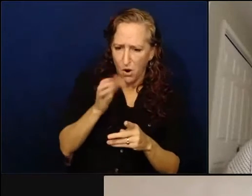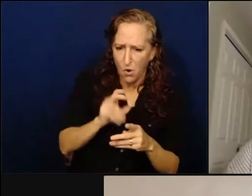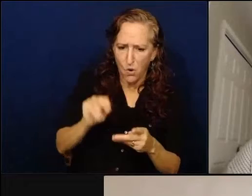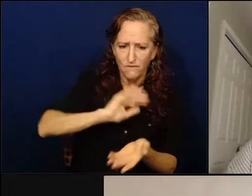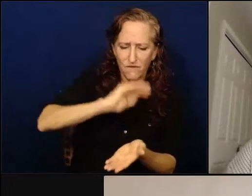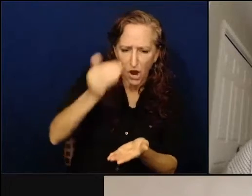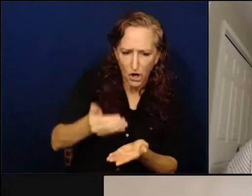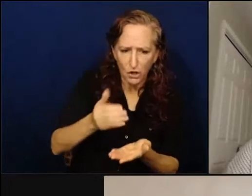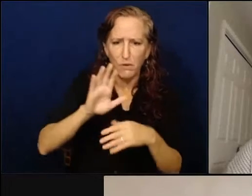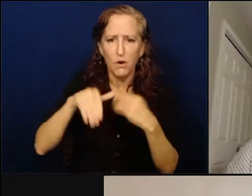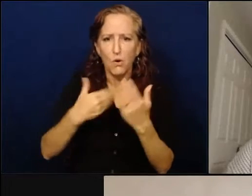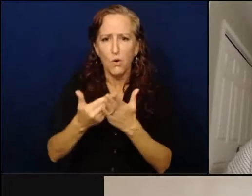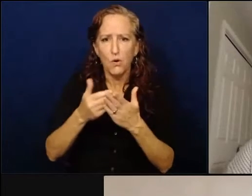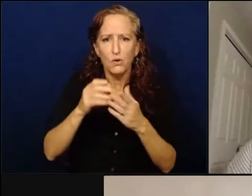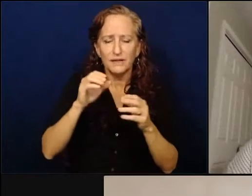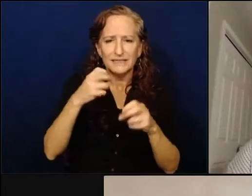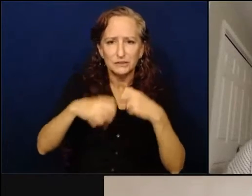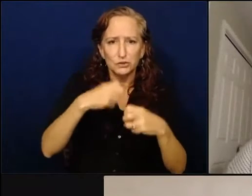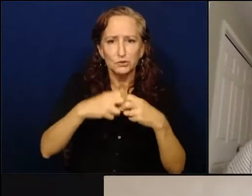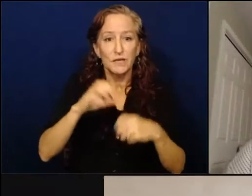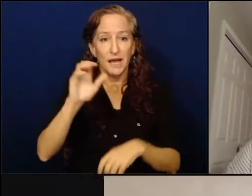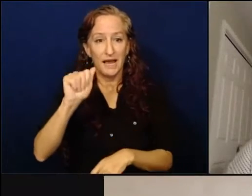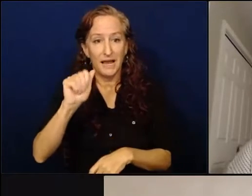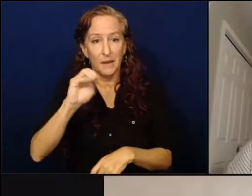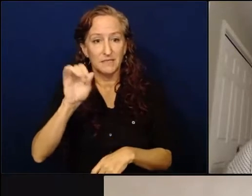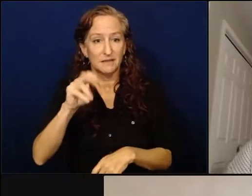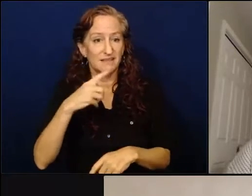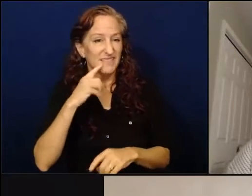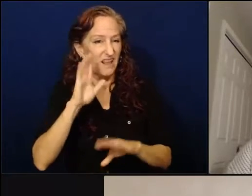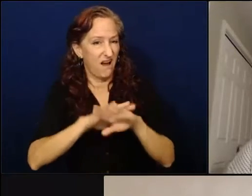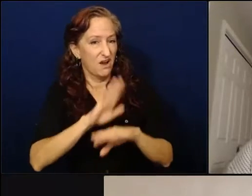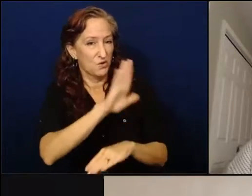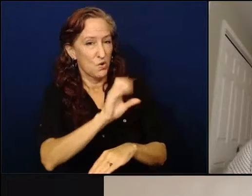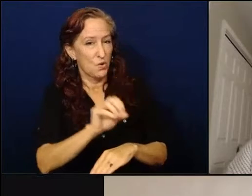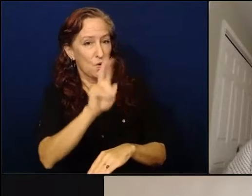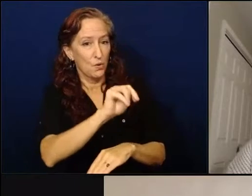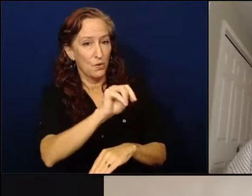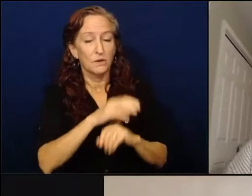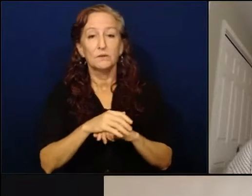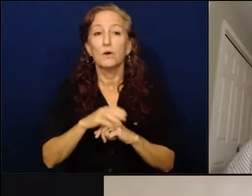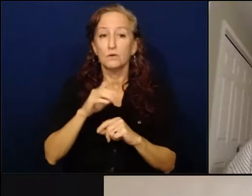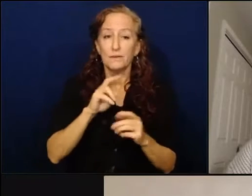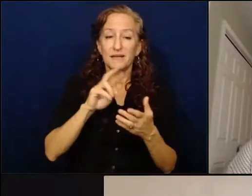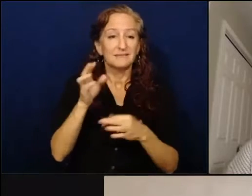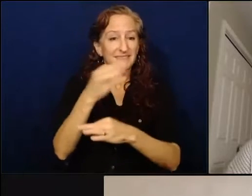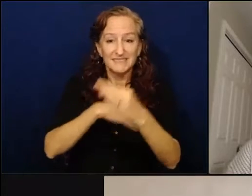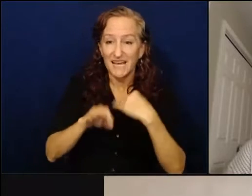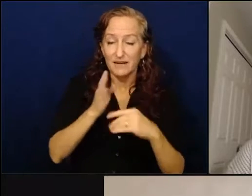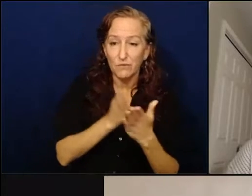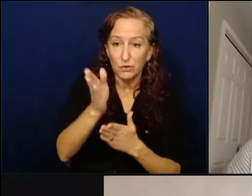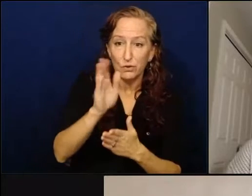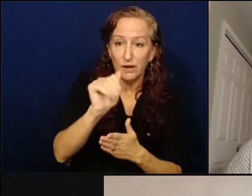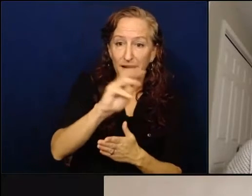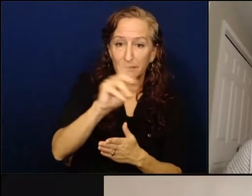capacity issues and essentially said, you're on your own. So direct-to-consumer has seen a surge where they have to figure out